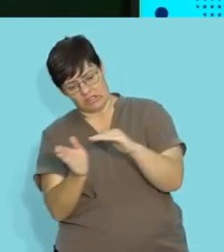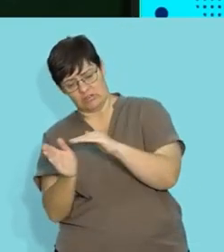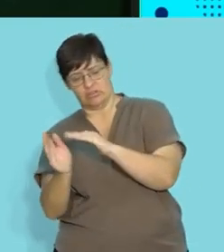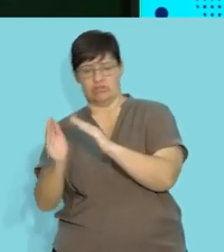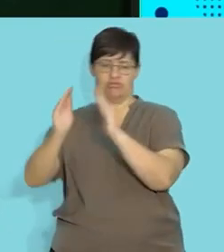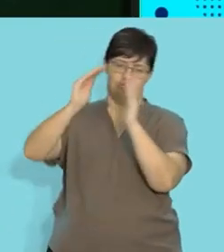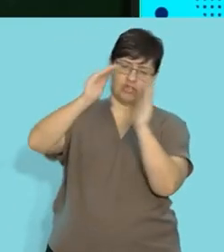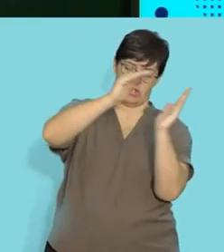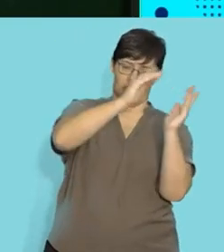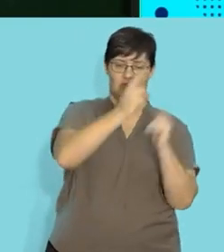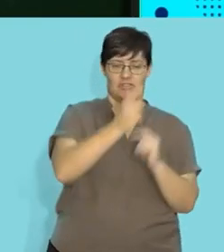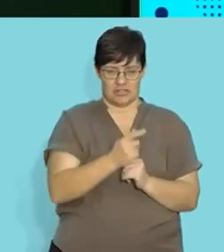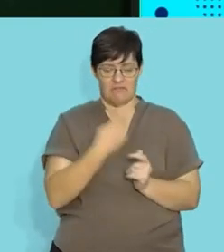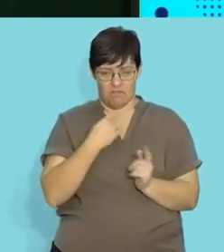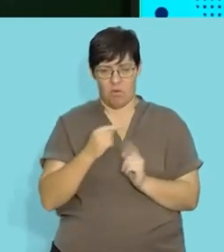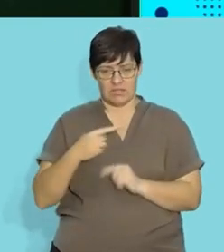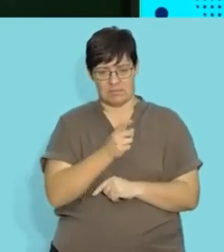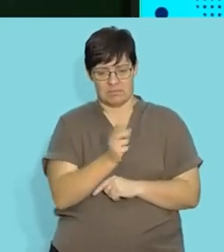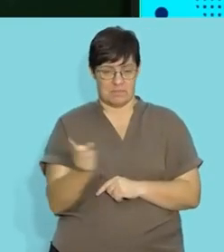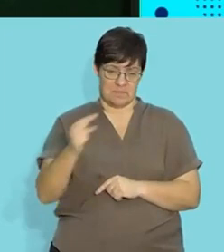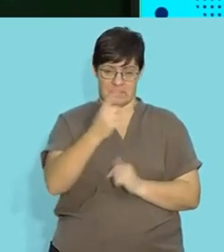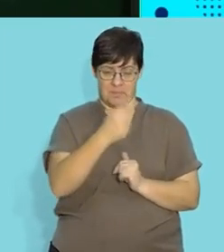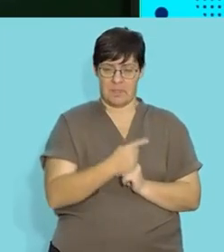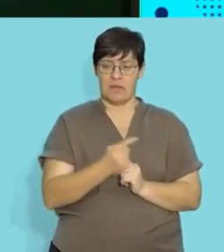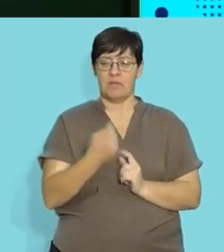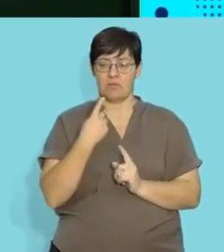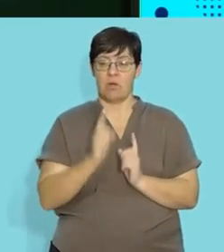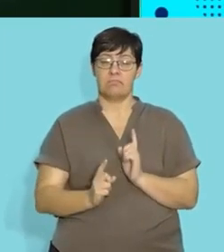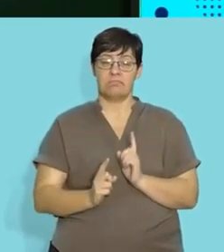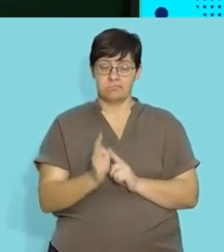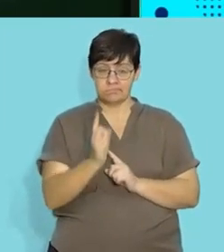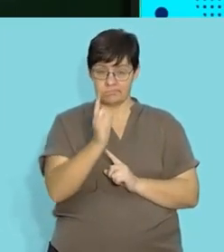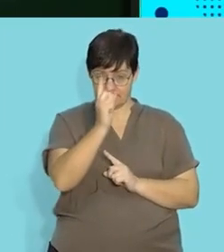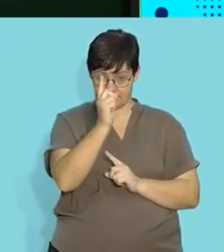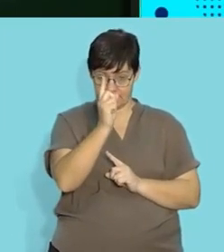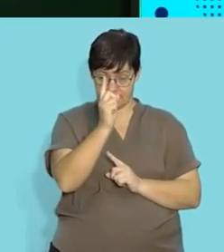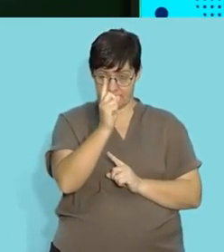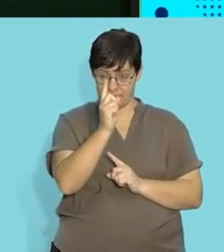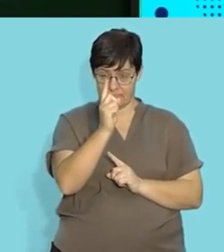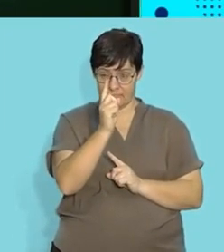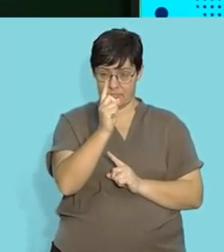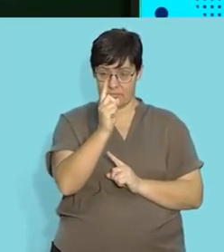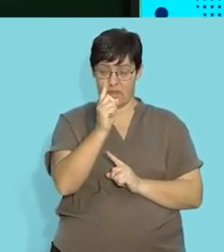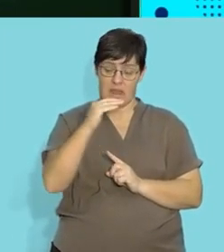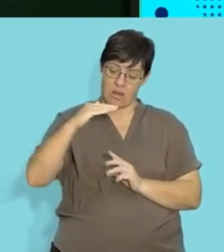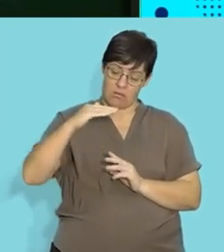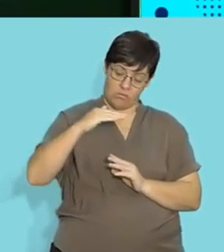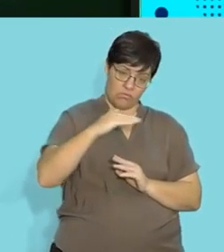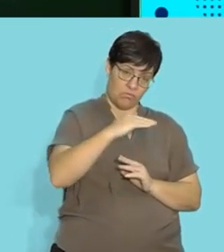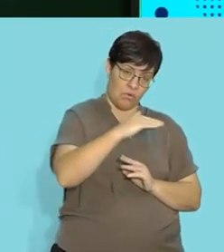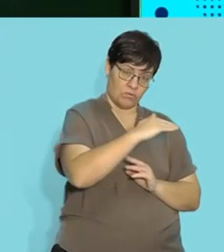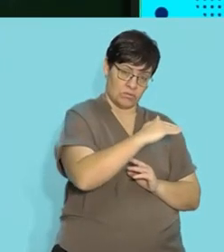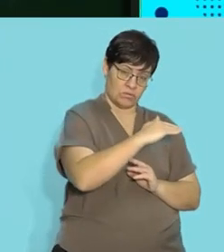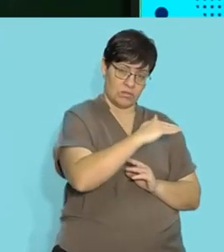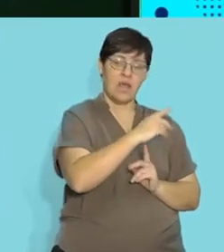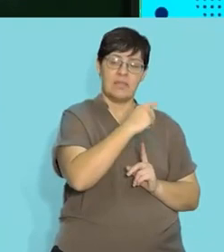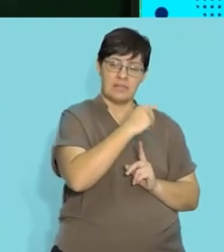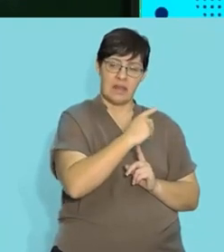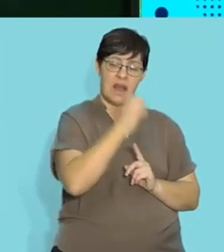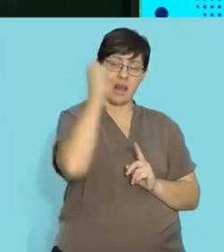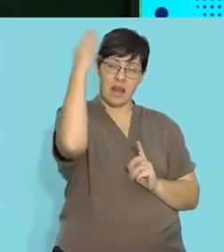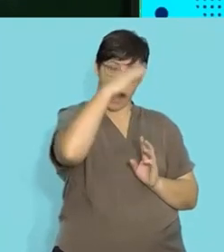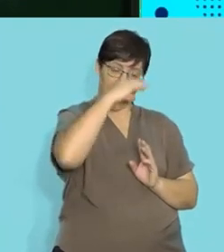the growth of this stem. So initially this was growing horizontal to the ground, and then the stimulus